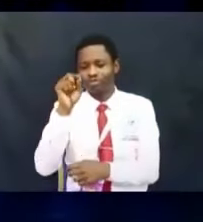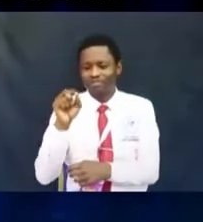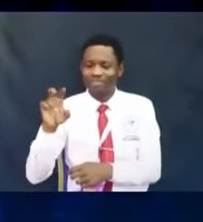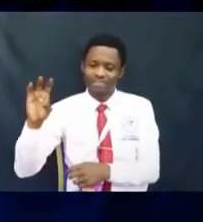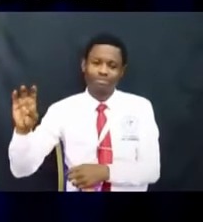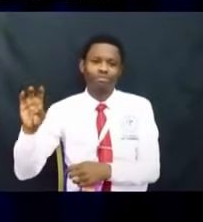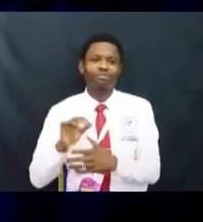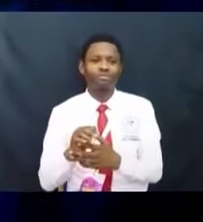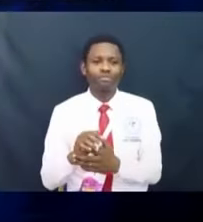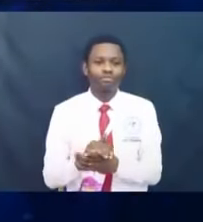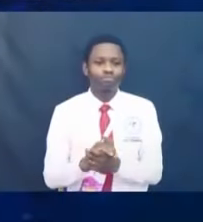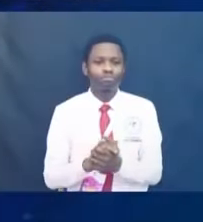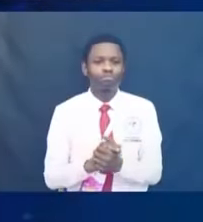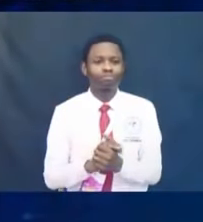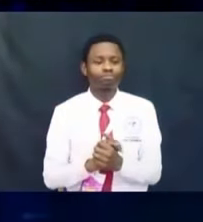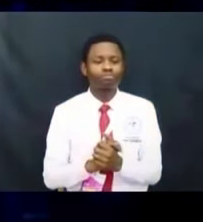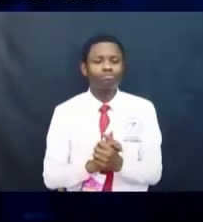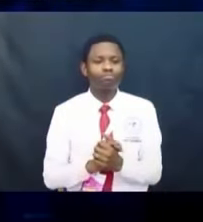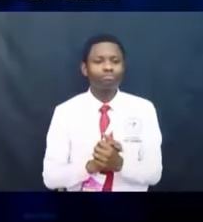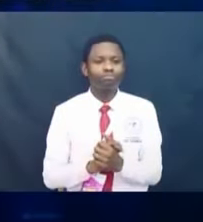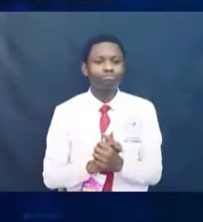Corinthians 12, 7.